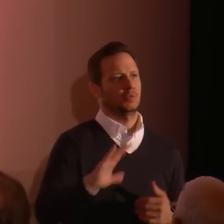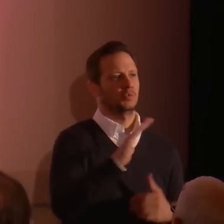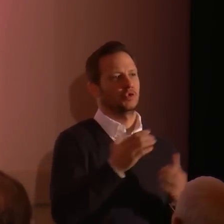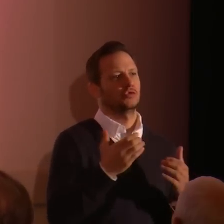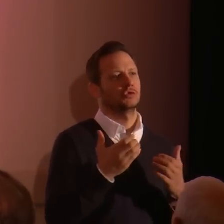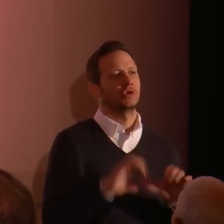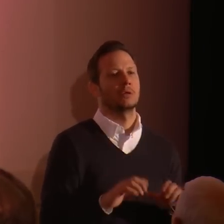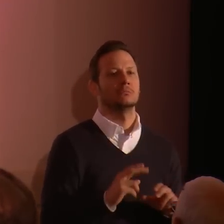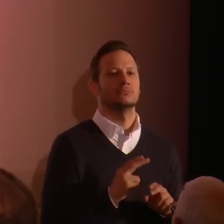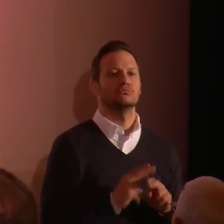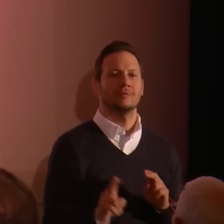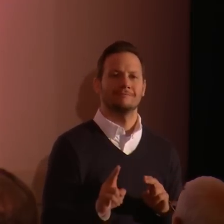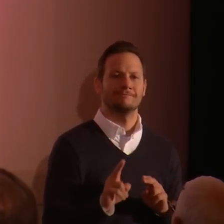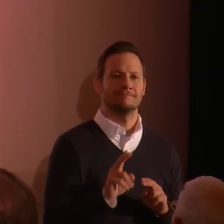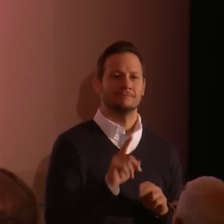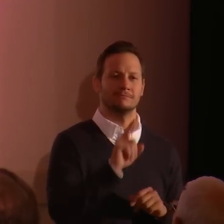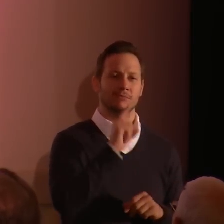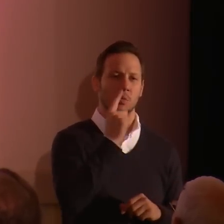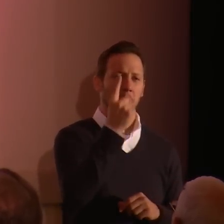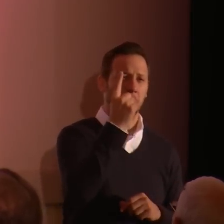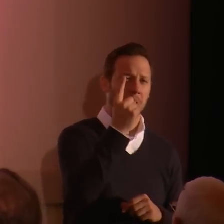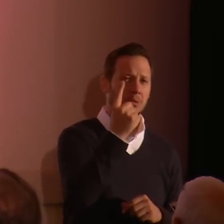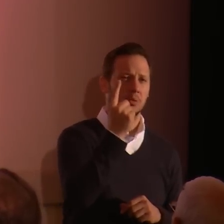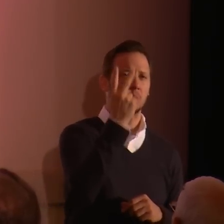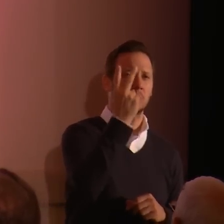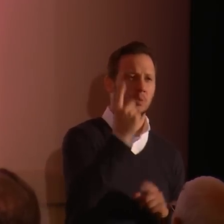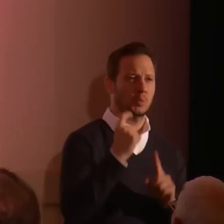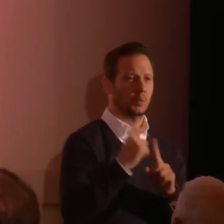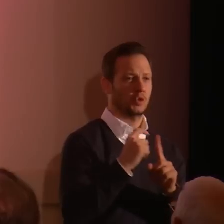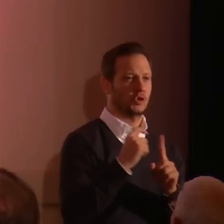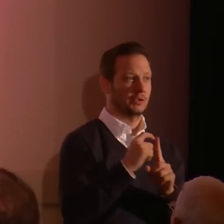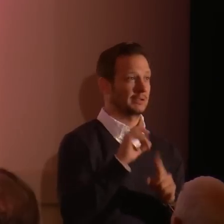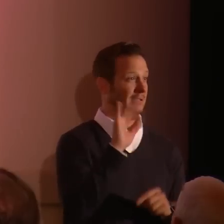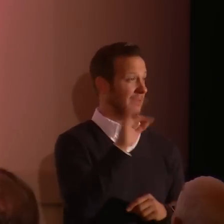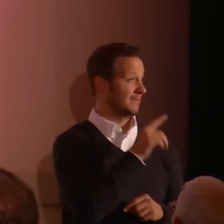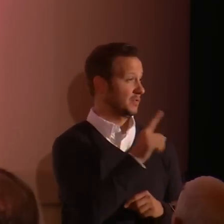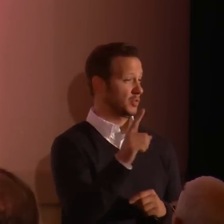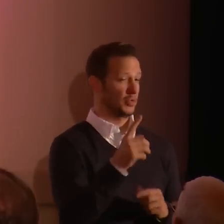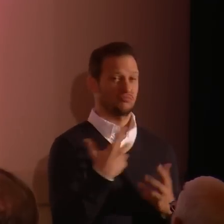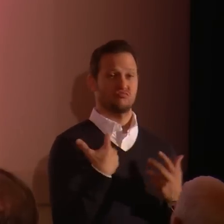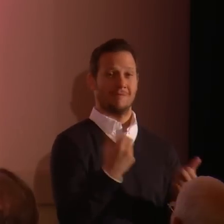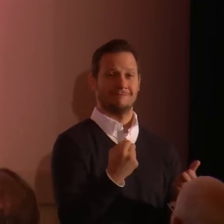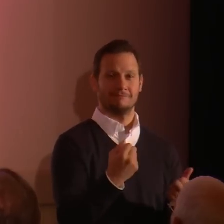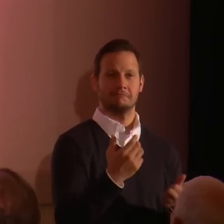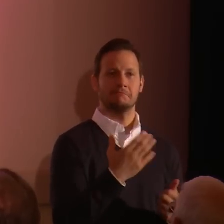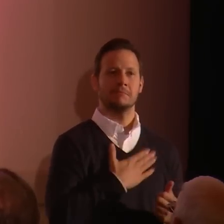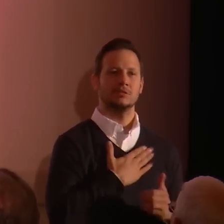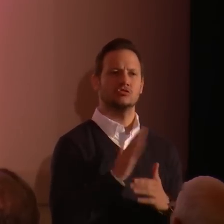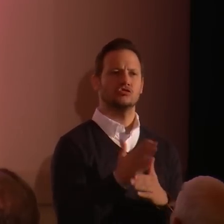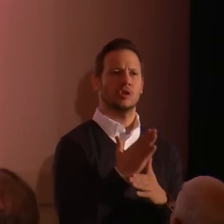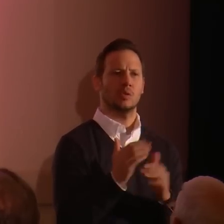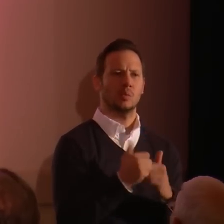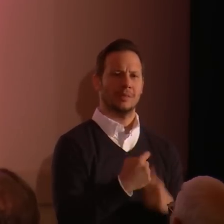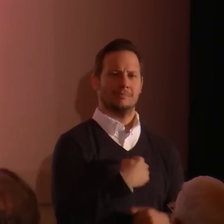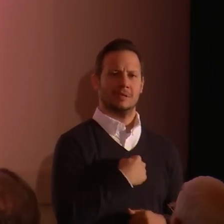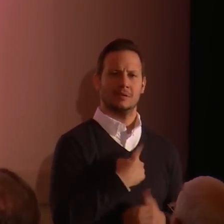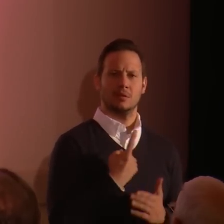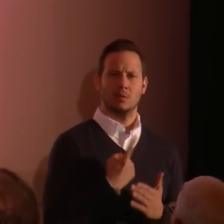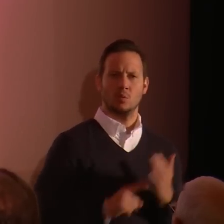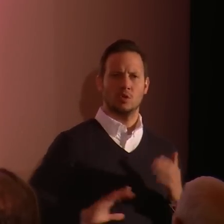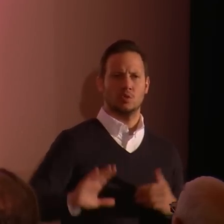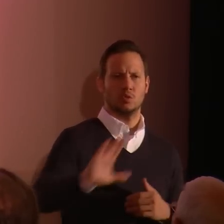very briefly, in one or two words, if you are so brave, to share with me what